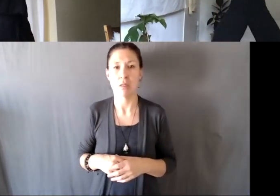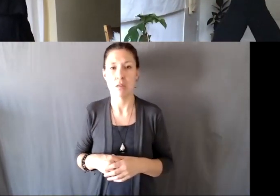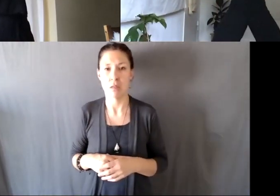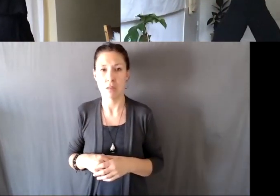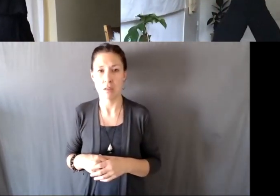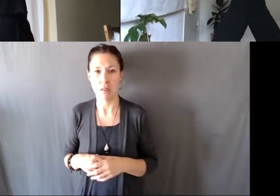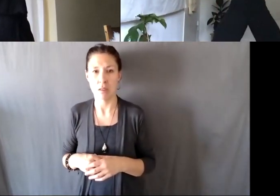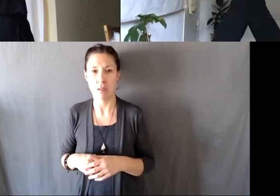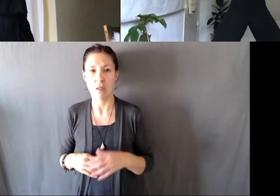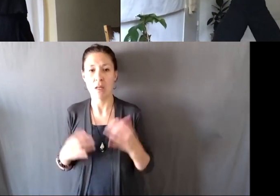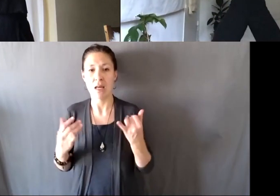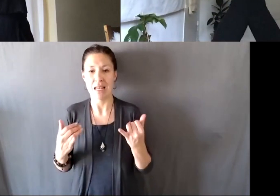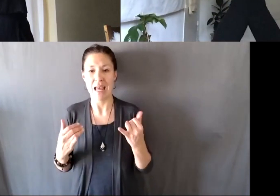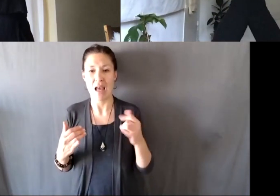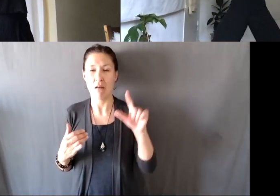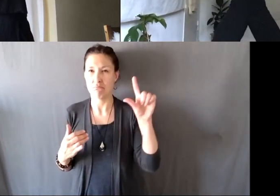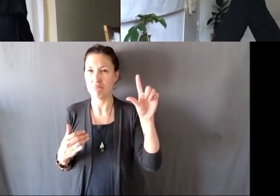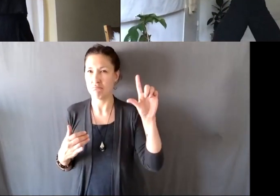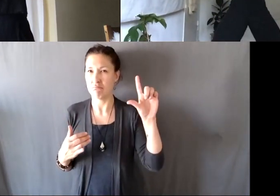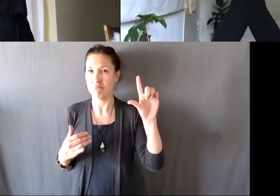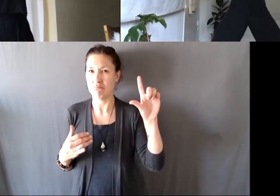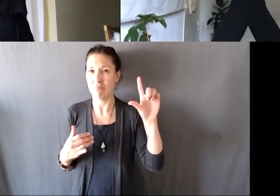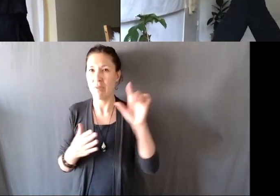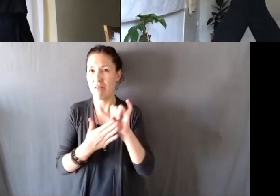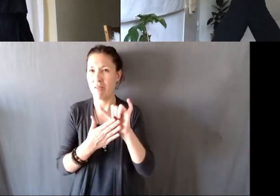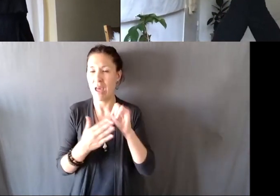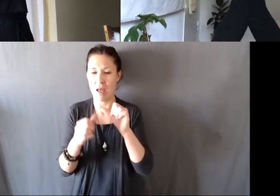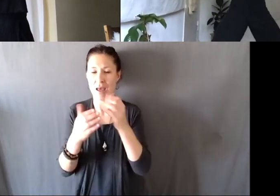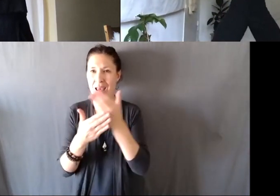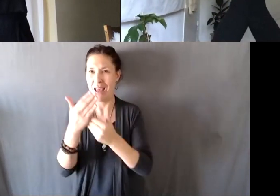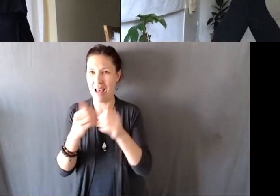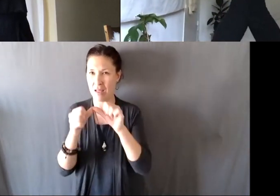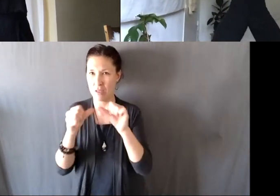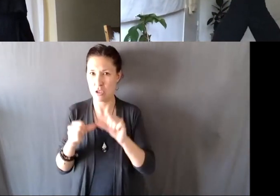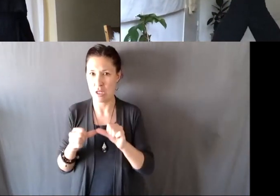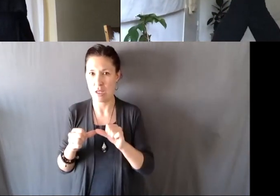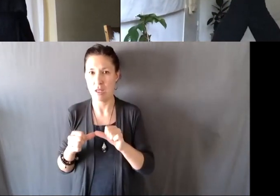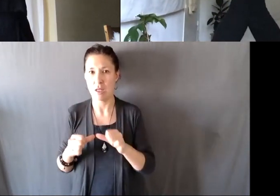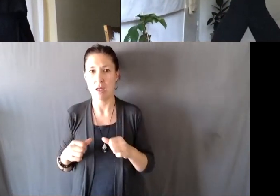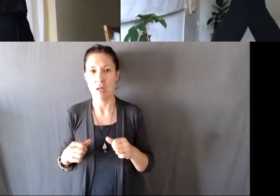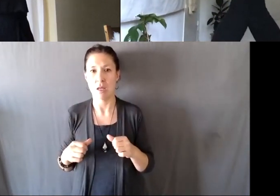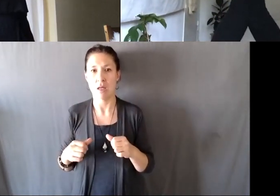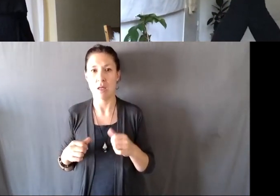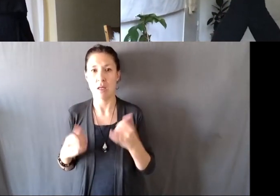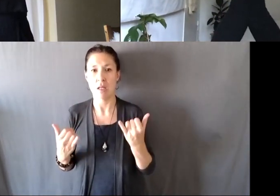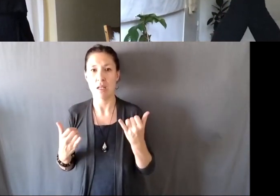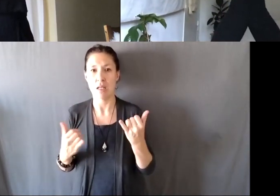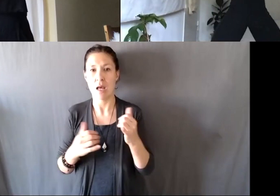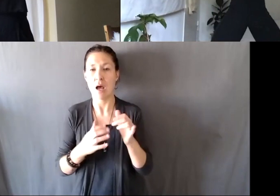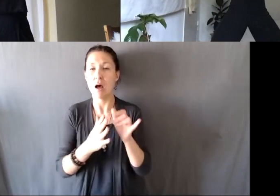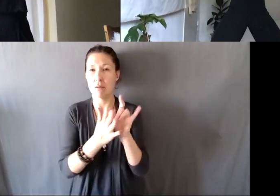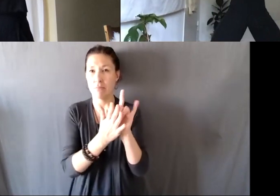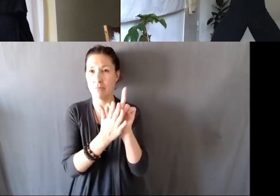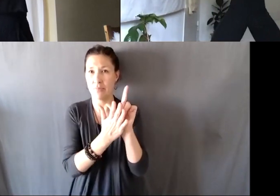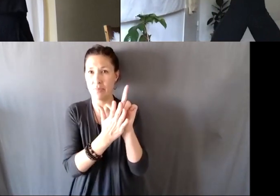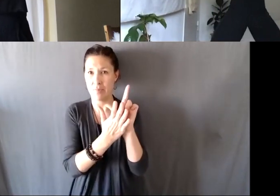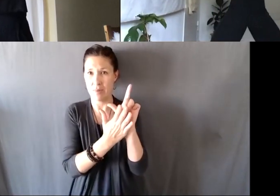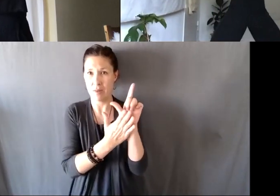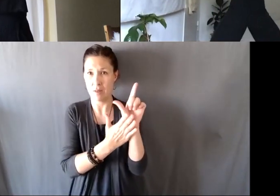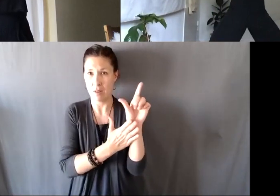forming the mudra, and now massaging the lung meridians and releasing the grief with this hiss.